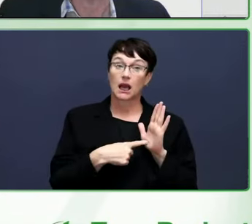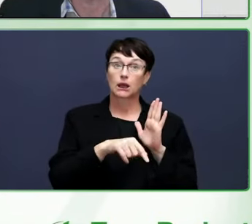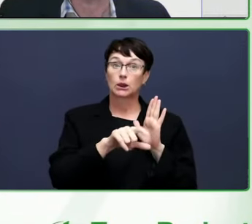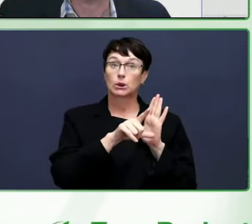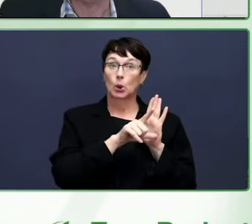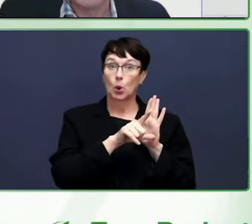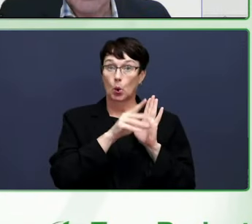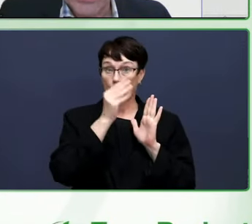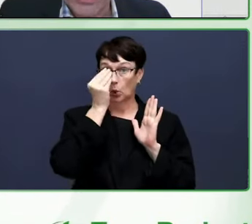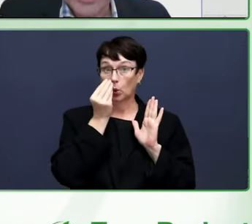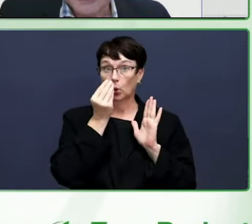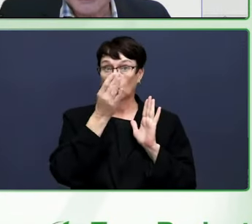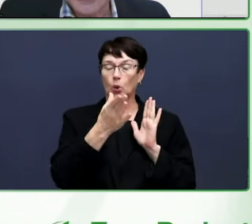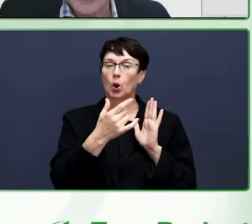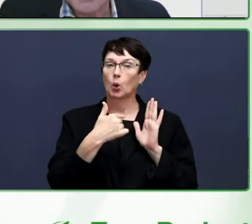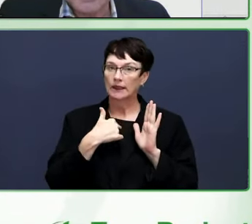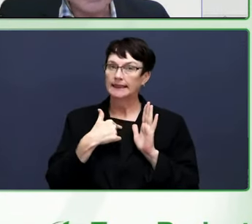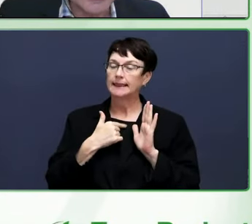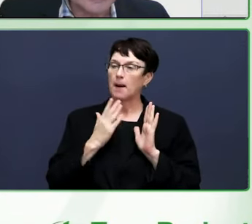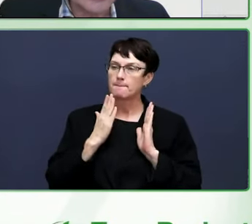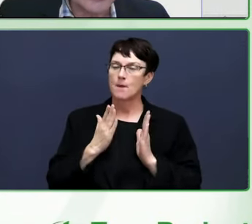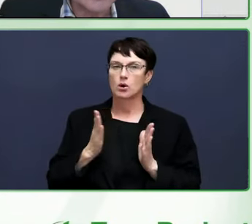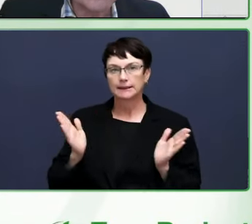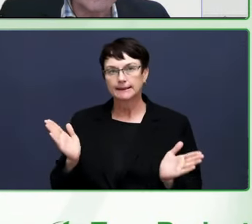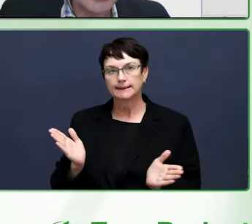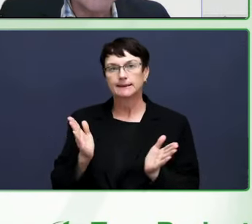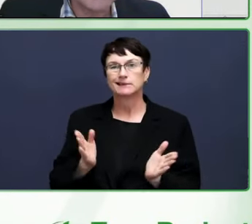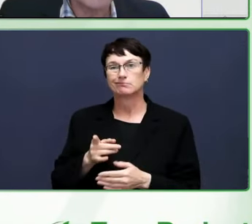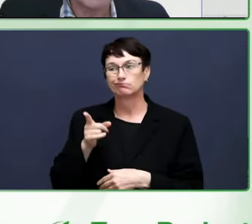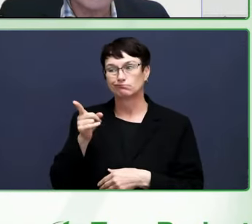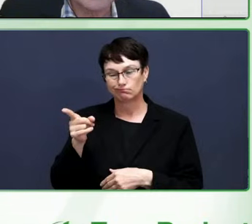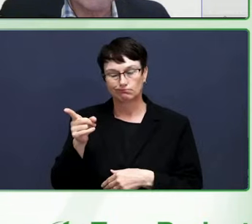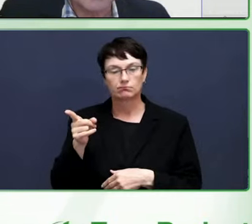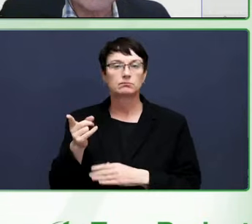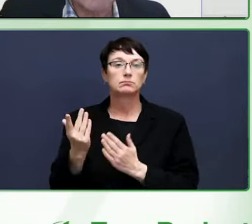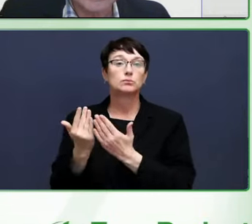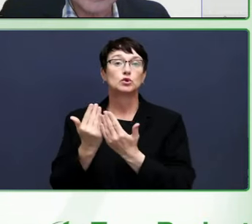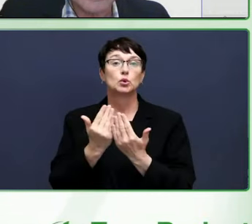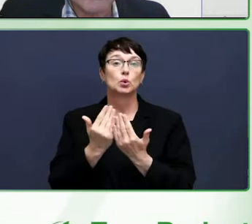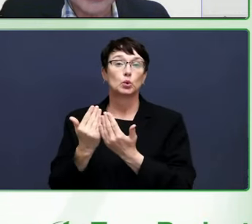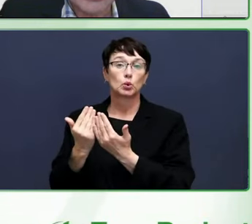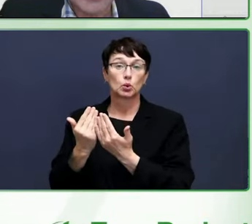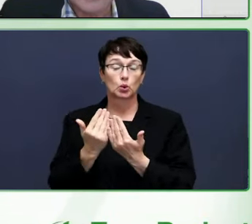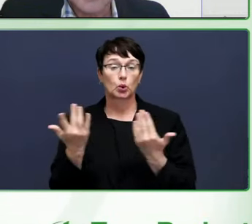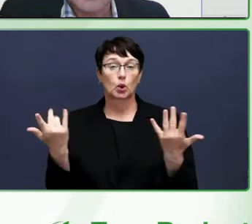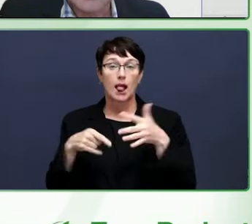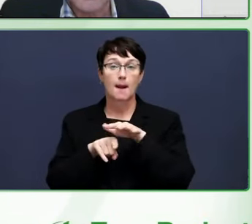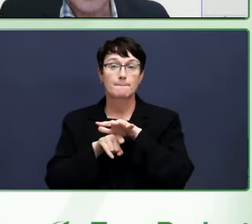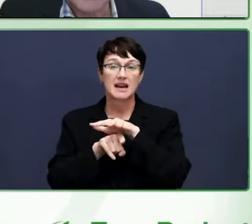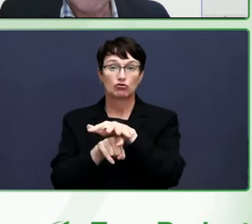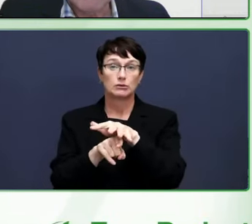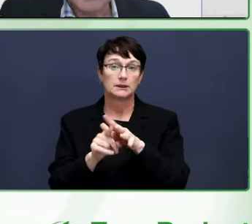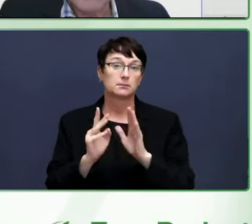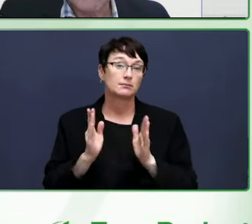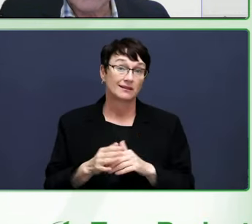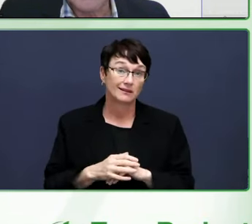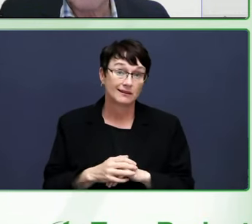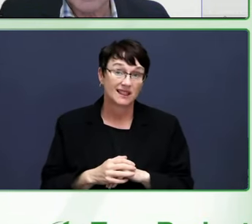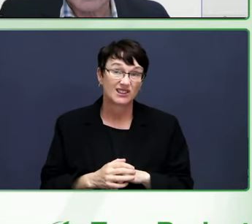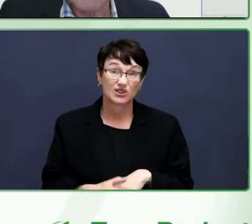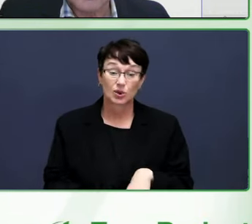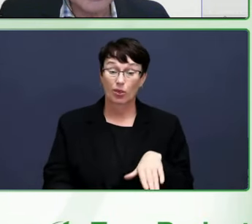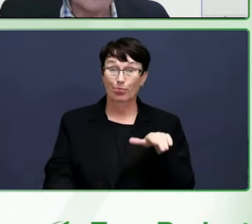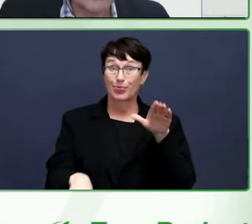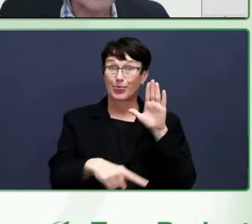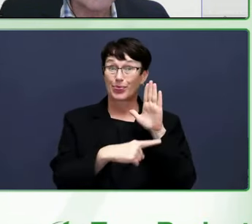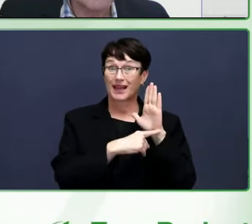Article 74 states that the schooling of students with special educational needs will be ruled